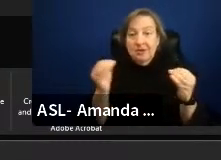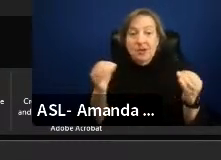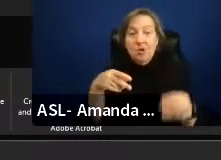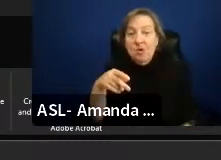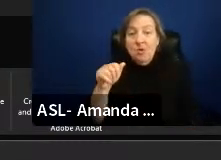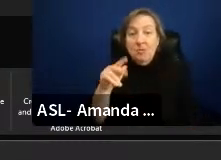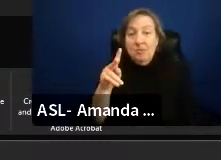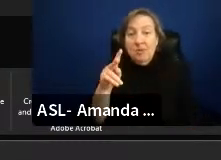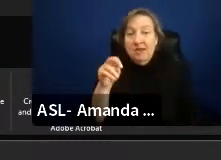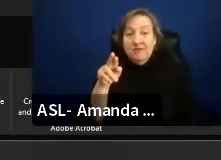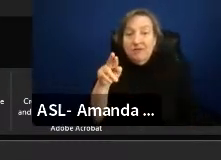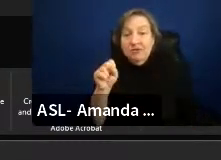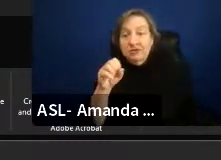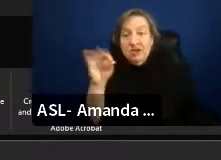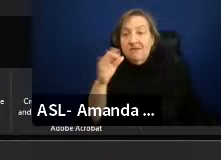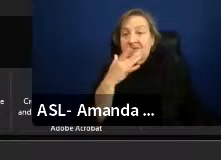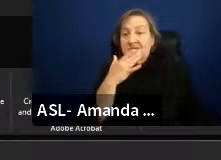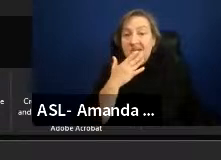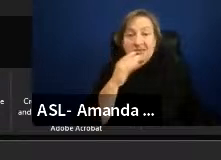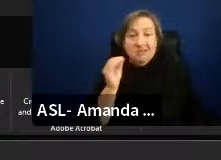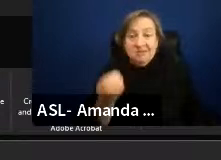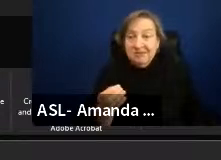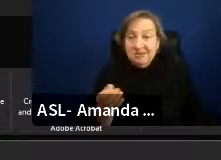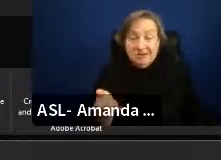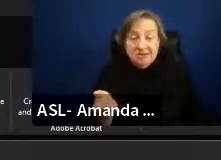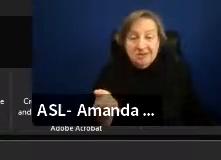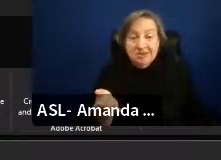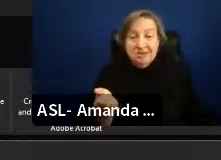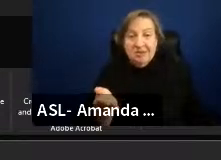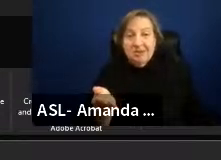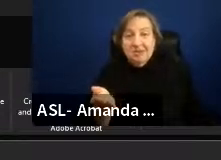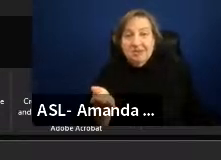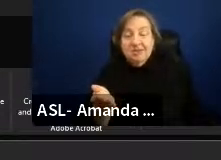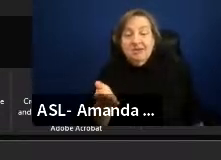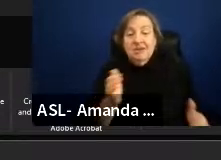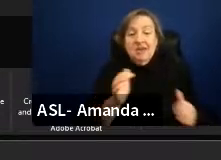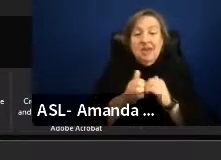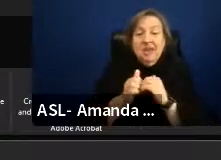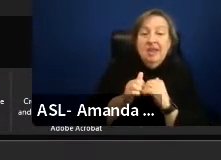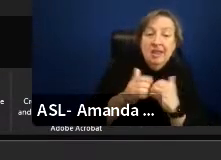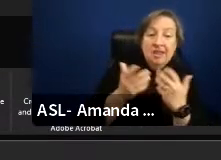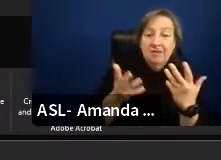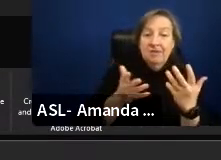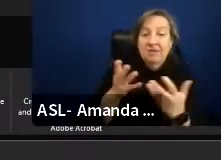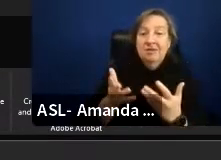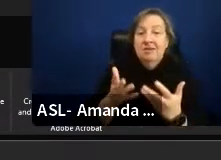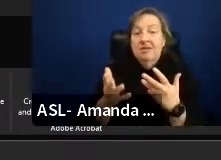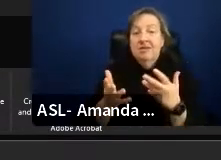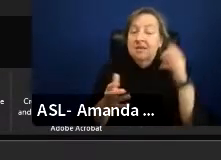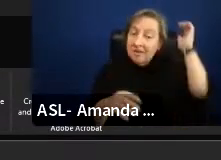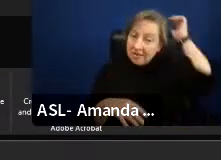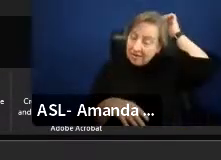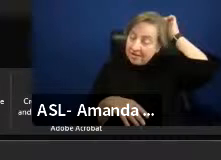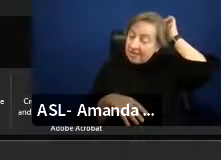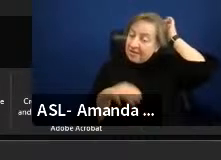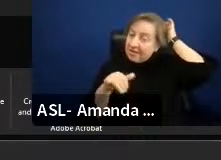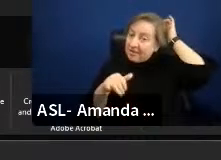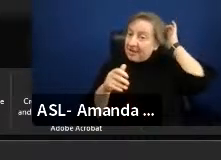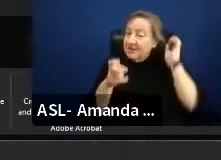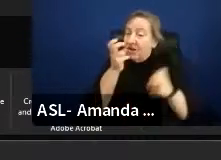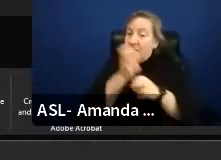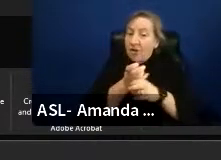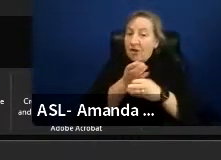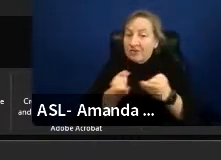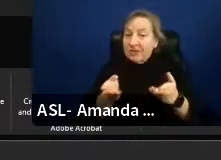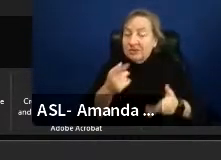color, period. How am I getting penalized for that? You know, that's a hard thing to